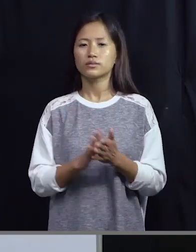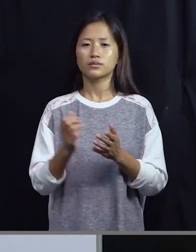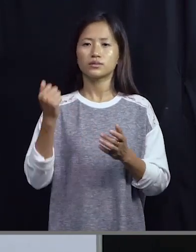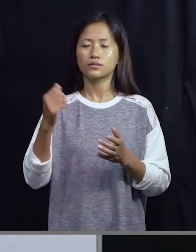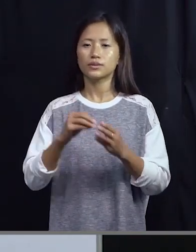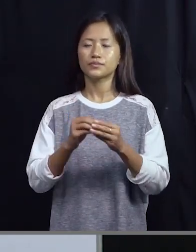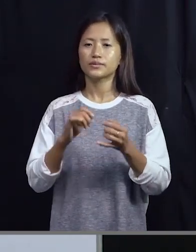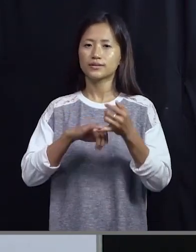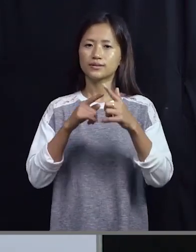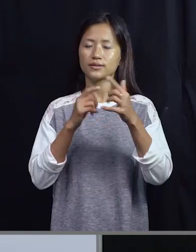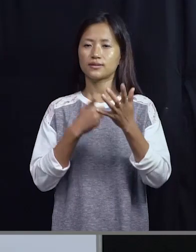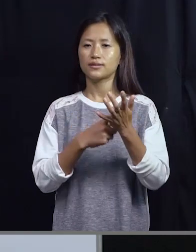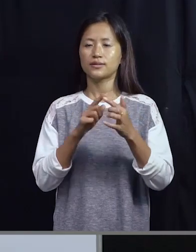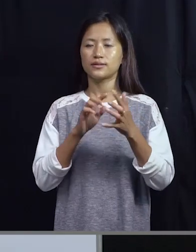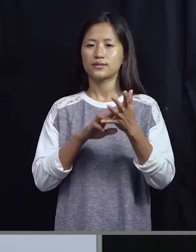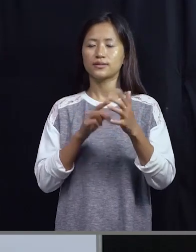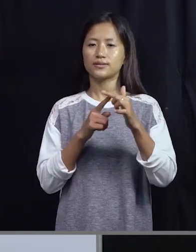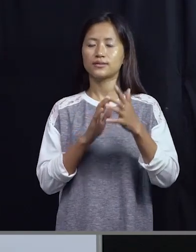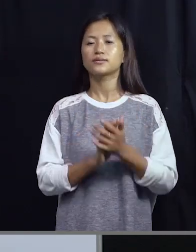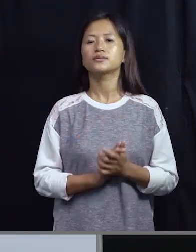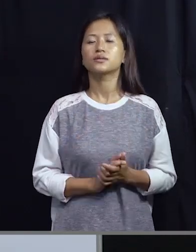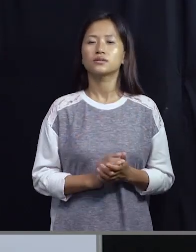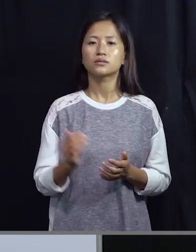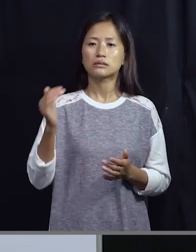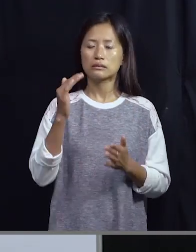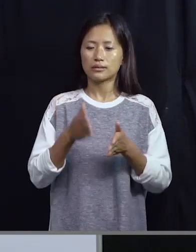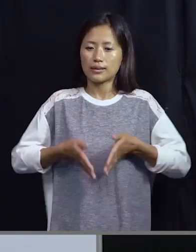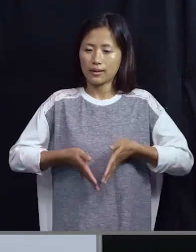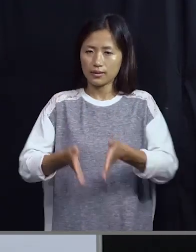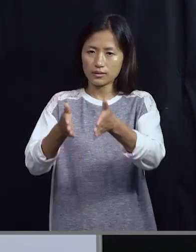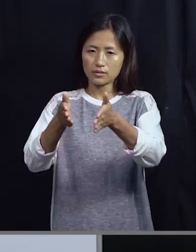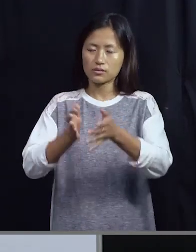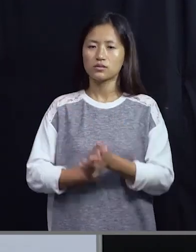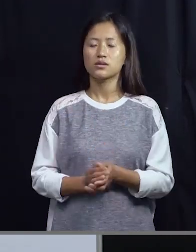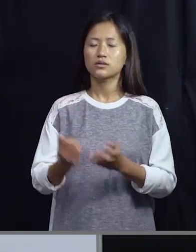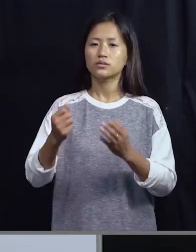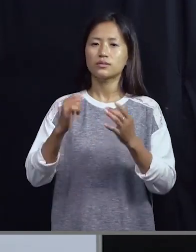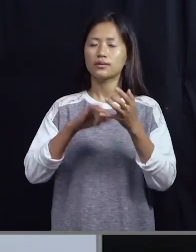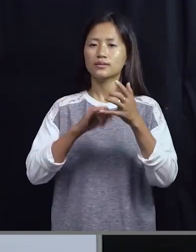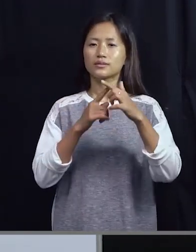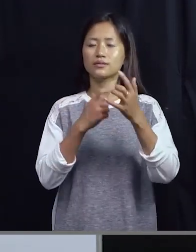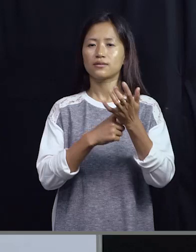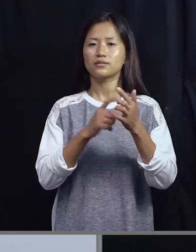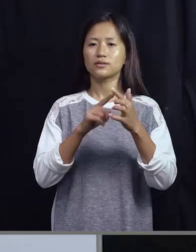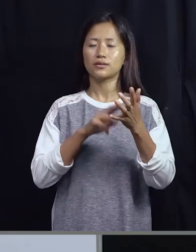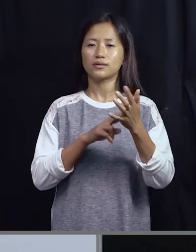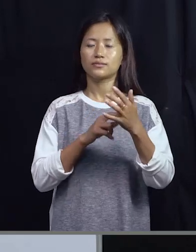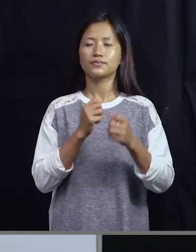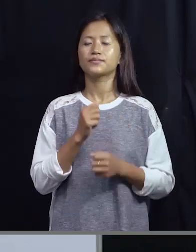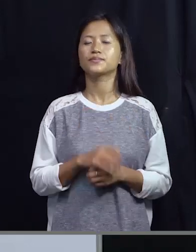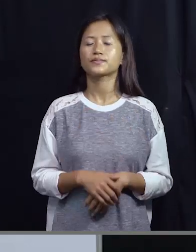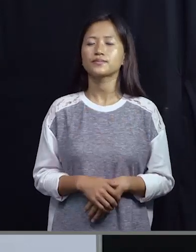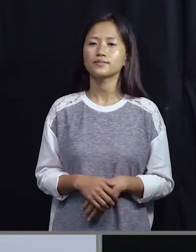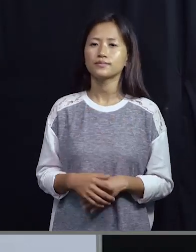of DNA daughter DNA strand, it is known as leading strand or continuous strand. Okay,